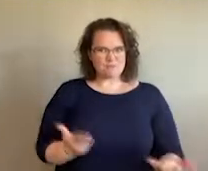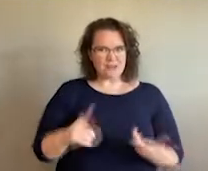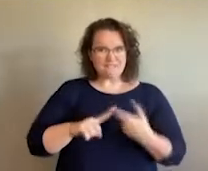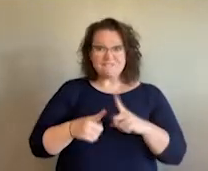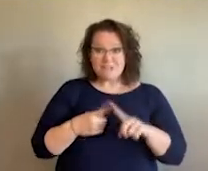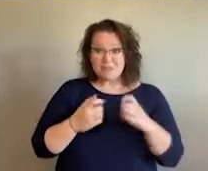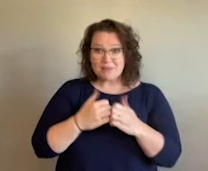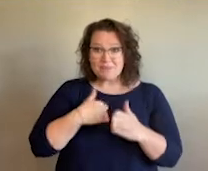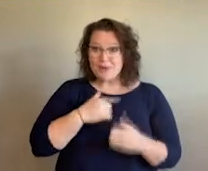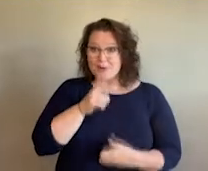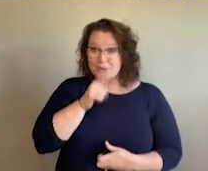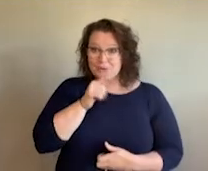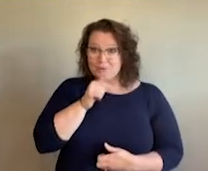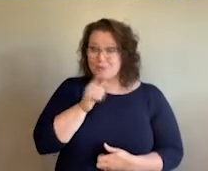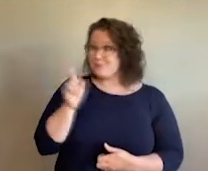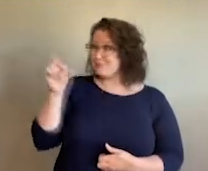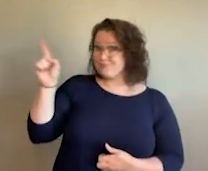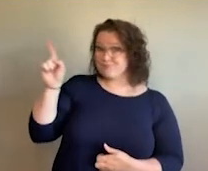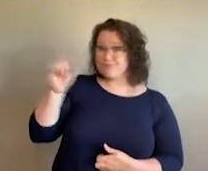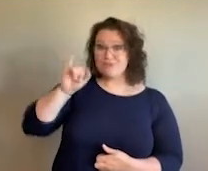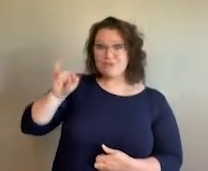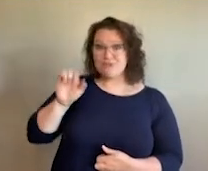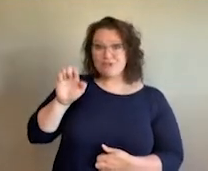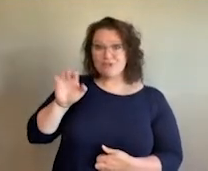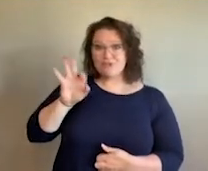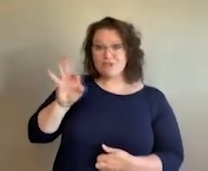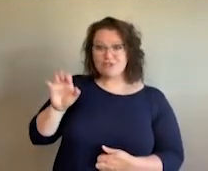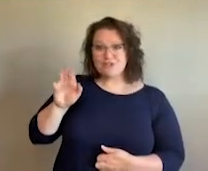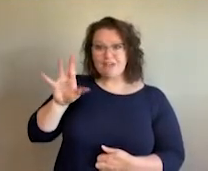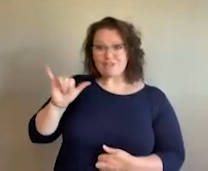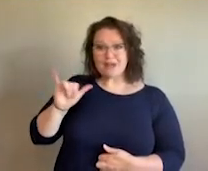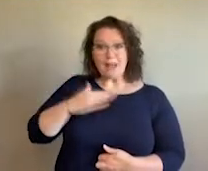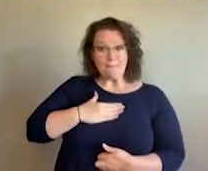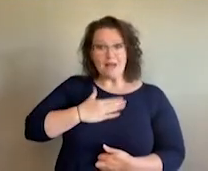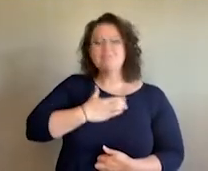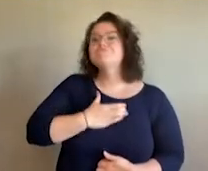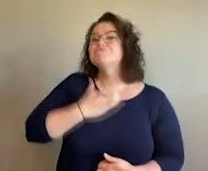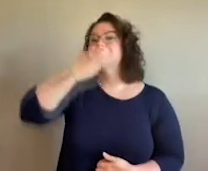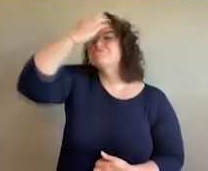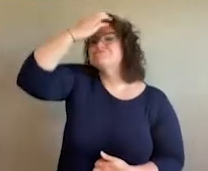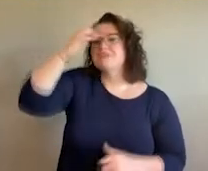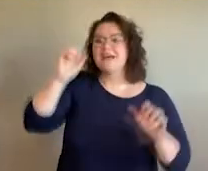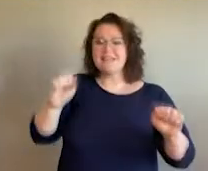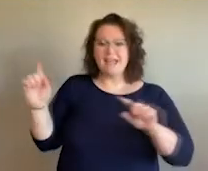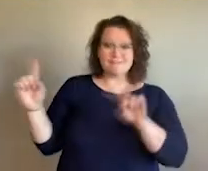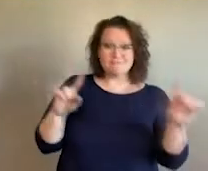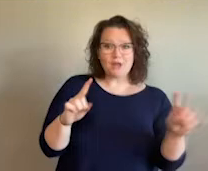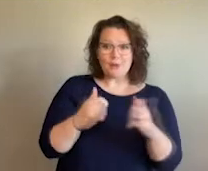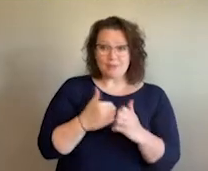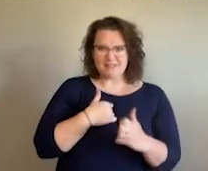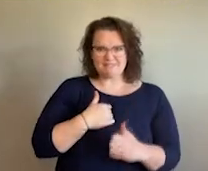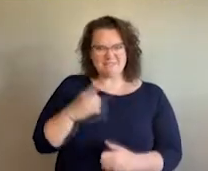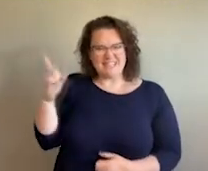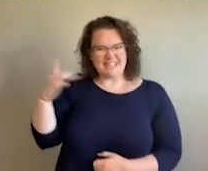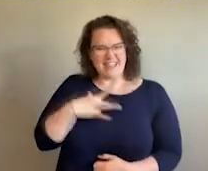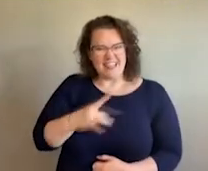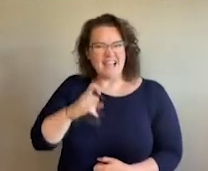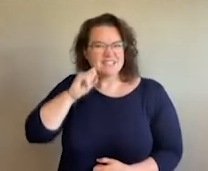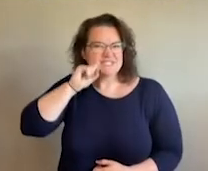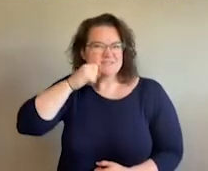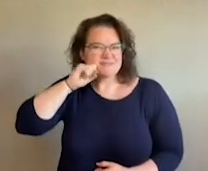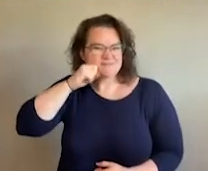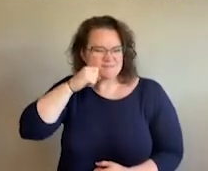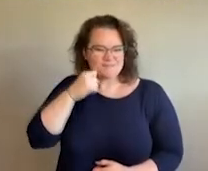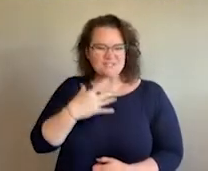I go, so I grabbed Jeffrey, my giraffe, so that he could go on the adventure with me. And Jeffrey really likes apples, so I grabbed